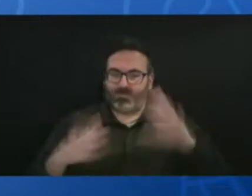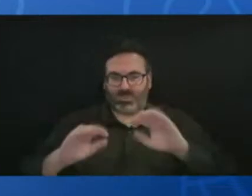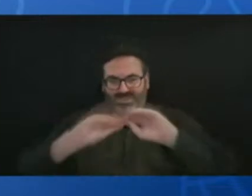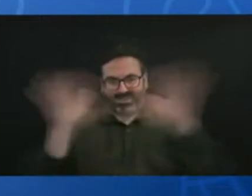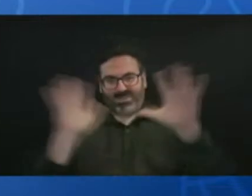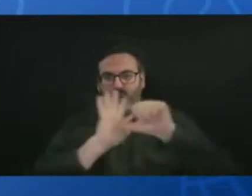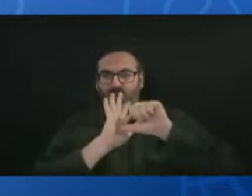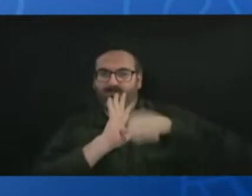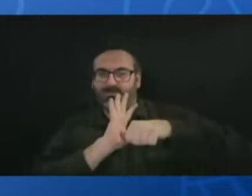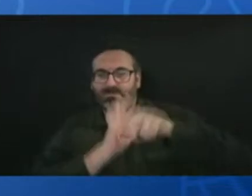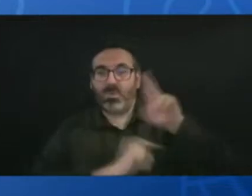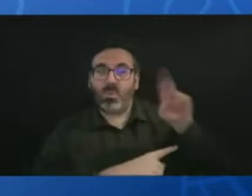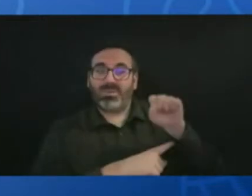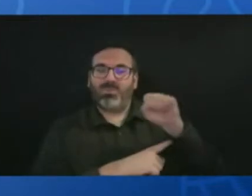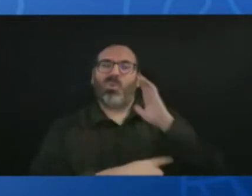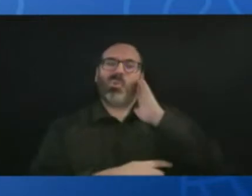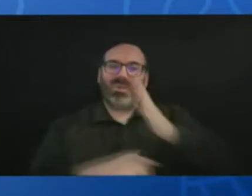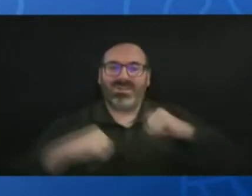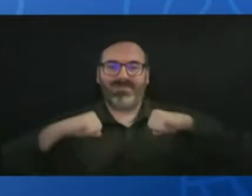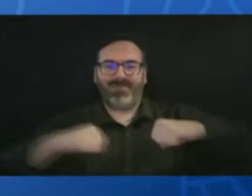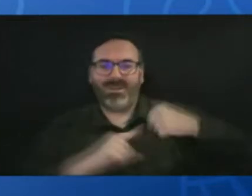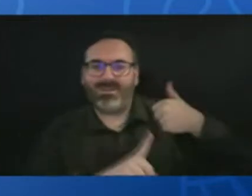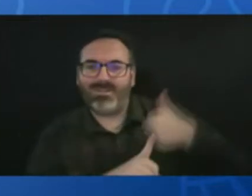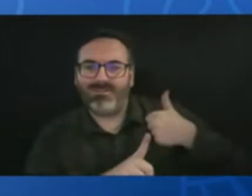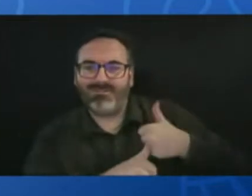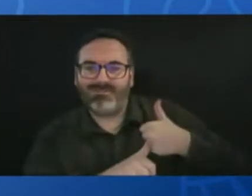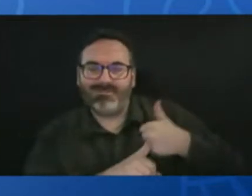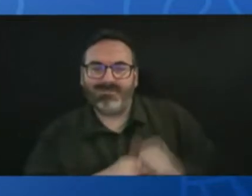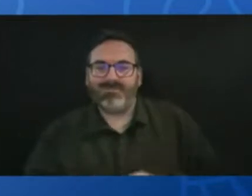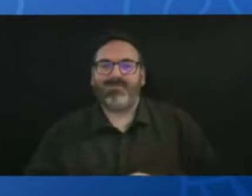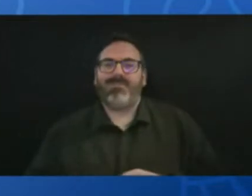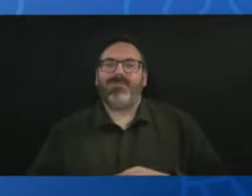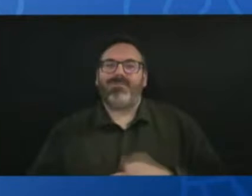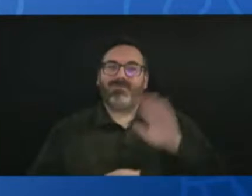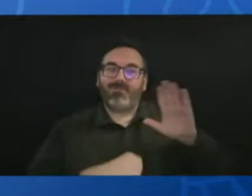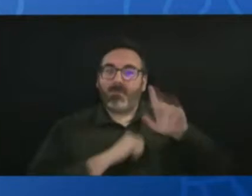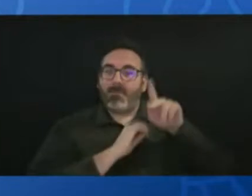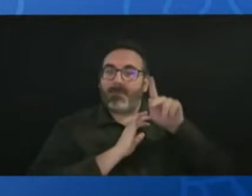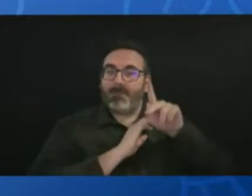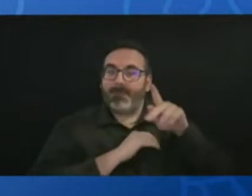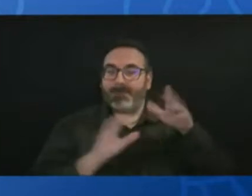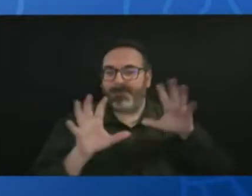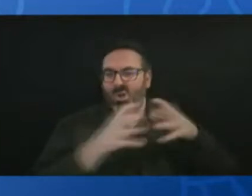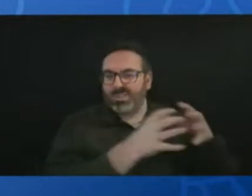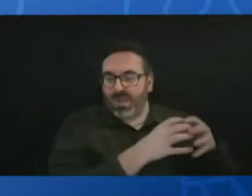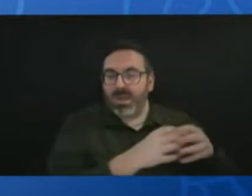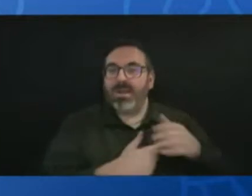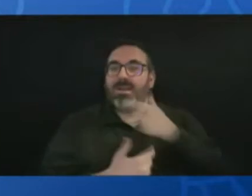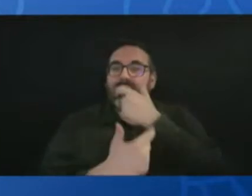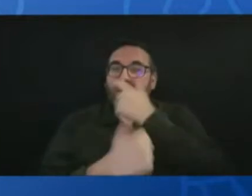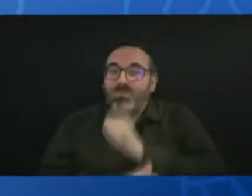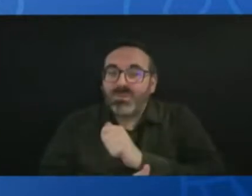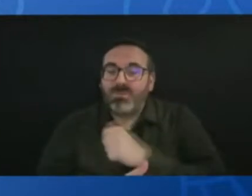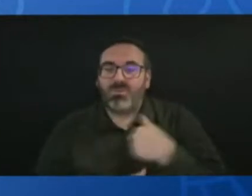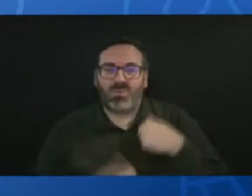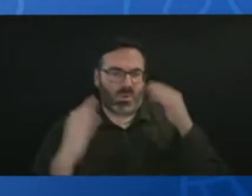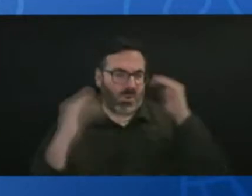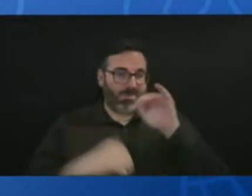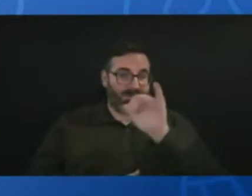your question. Yeah, thank you. Yes, Saeed, please. Thank You've been. Tammy. Yes, Very of course. Quickly, I have a couple of questions. One on I'm not Gaza.